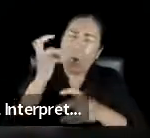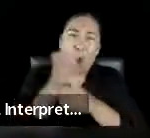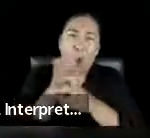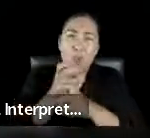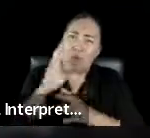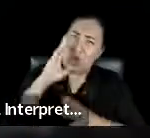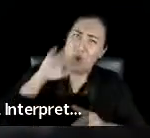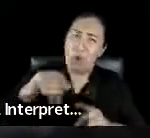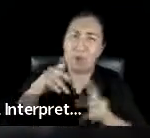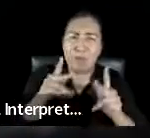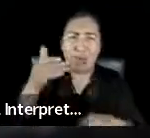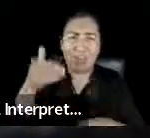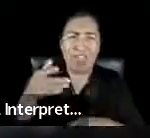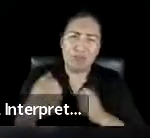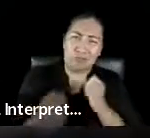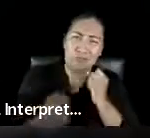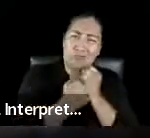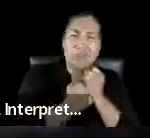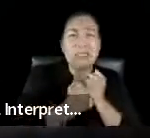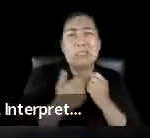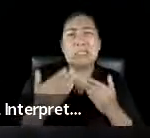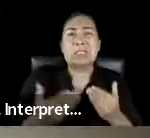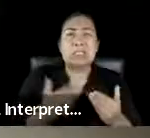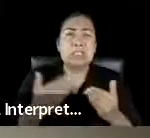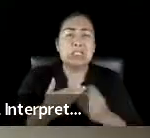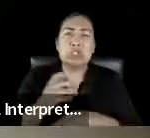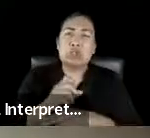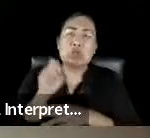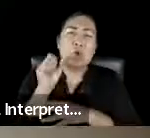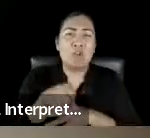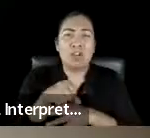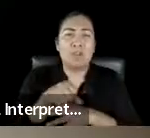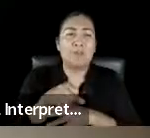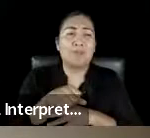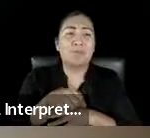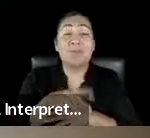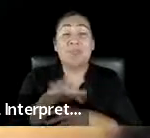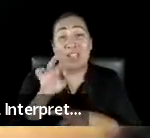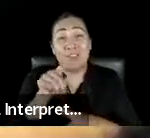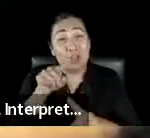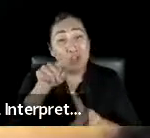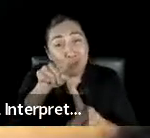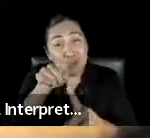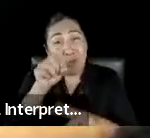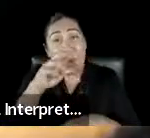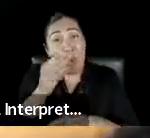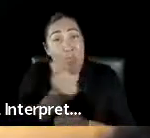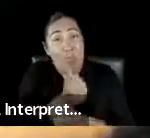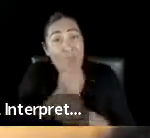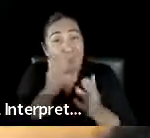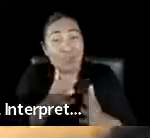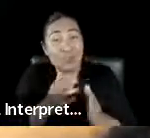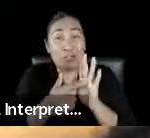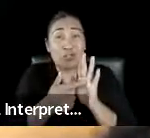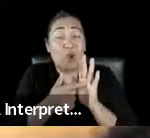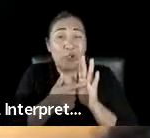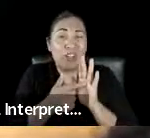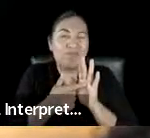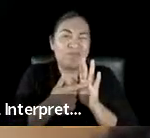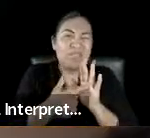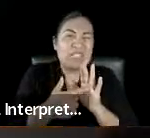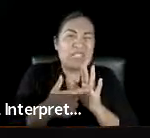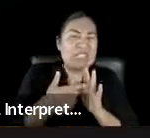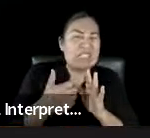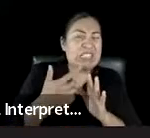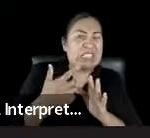who are there for me, it's much easier to overcome it. If you or a loved one are showing signs of suicide, call the National